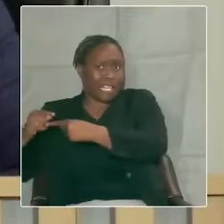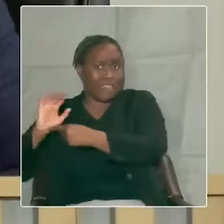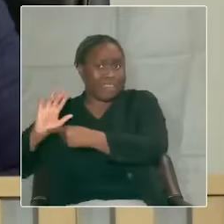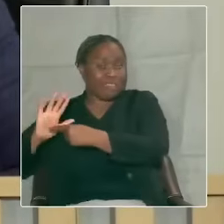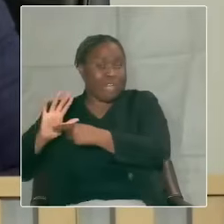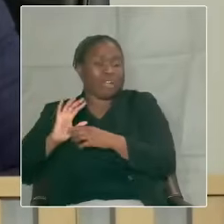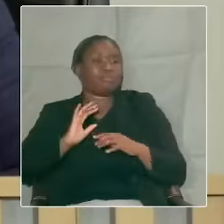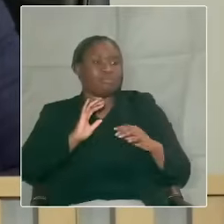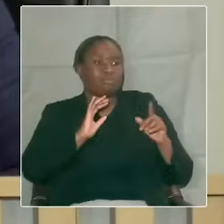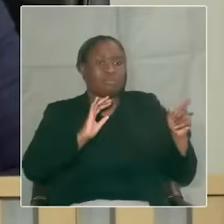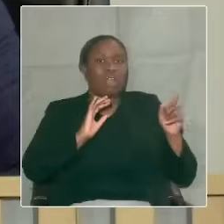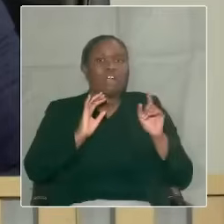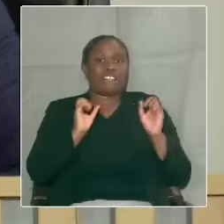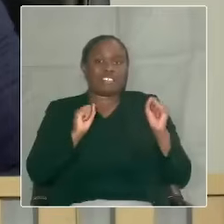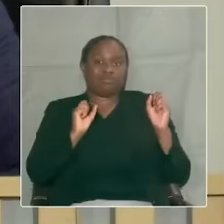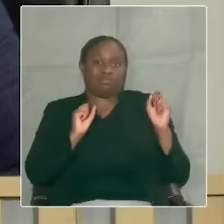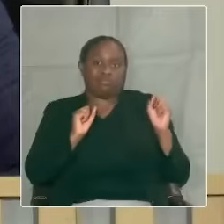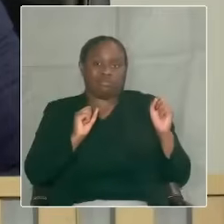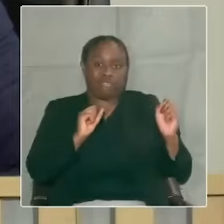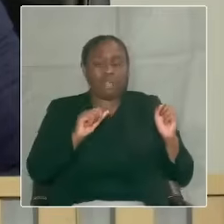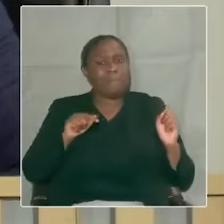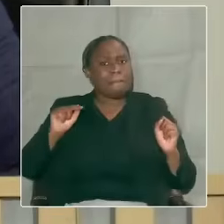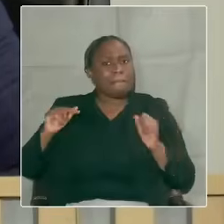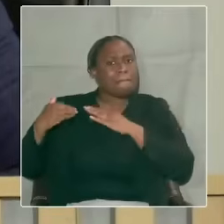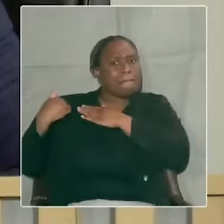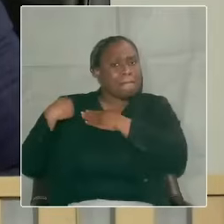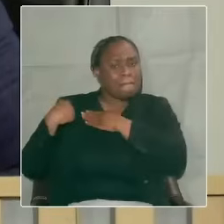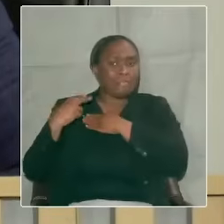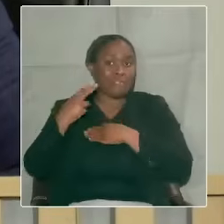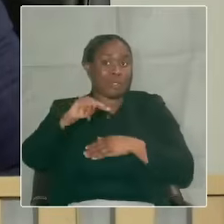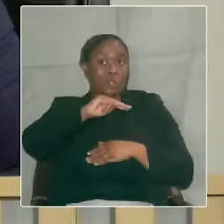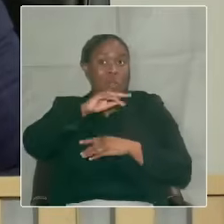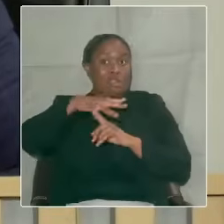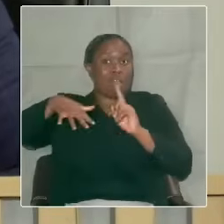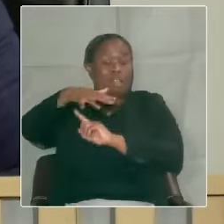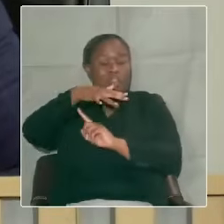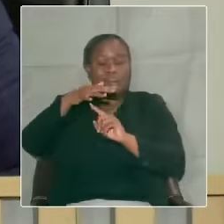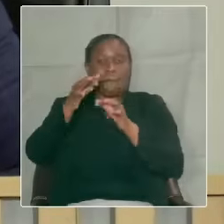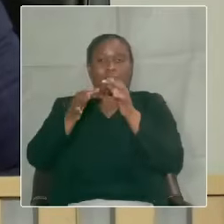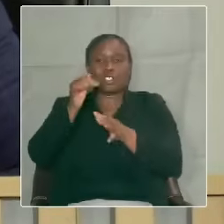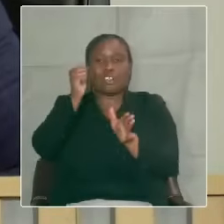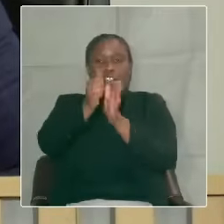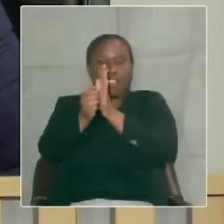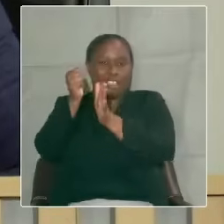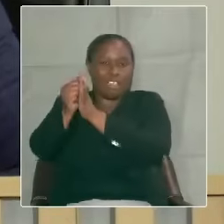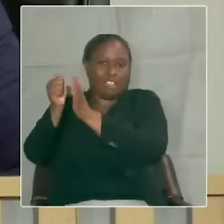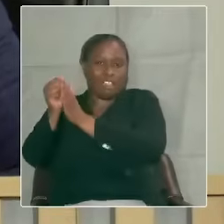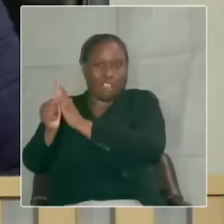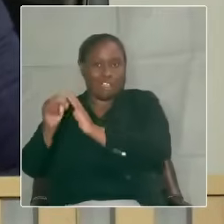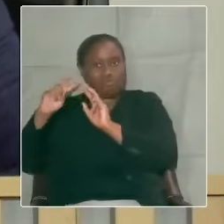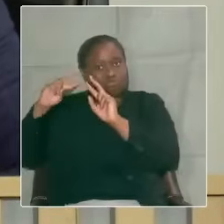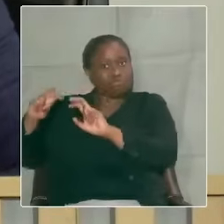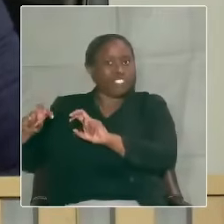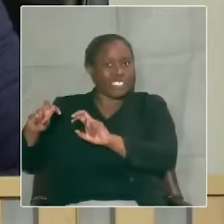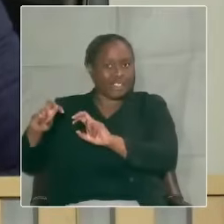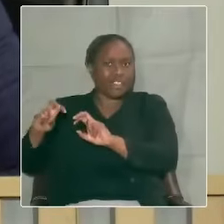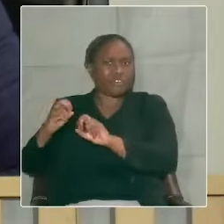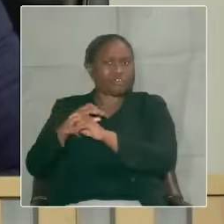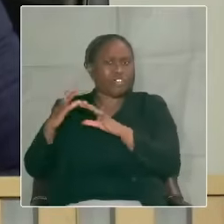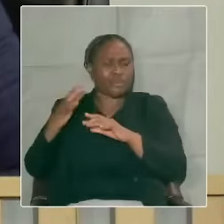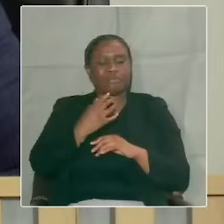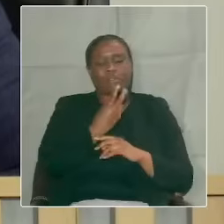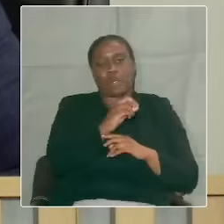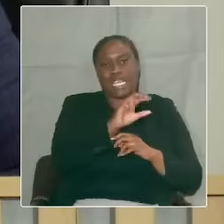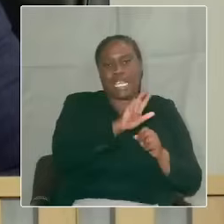Team investigating political killings in KwaZulu-Natal since 2018 to date. In